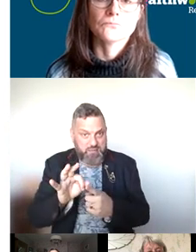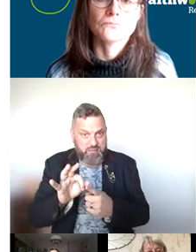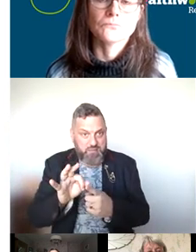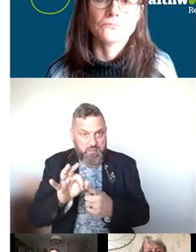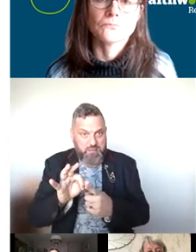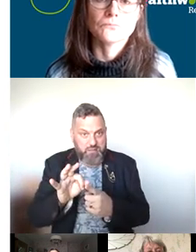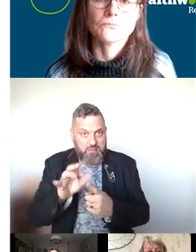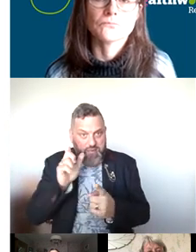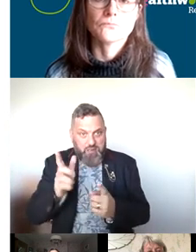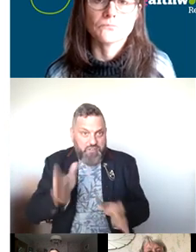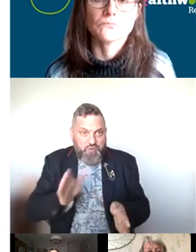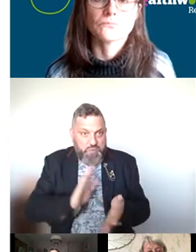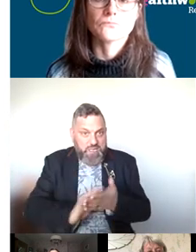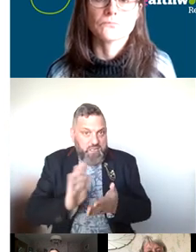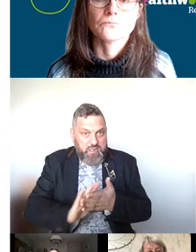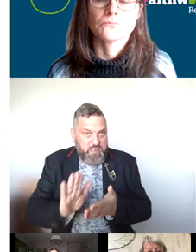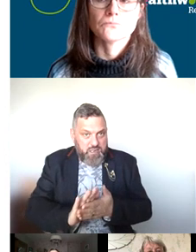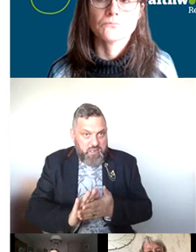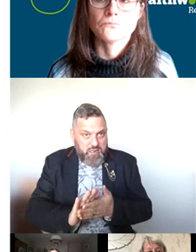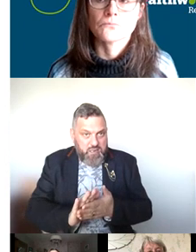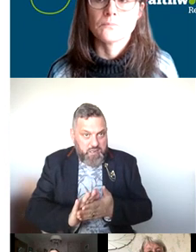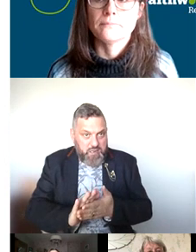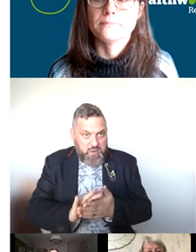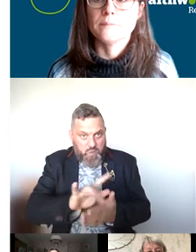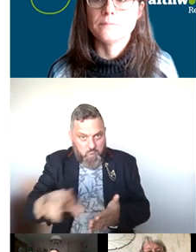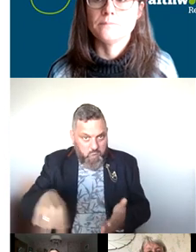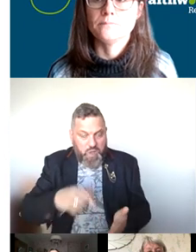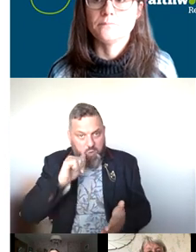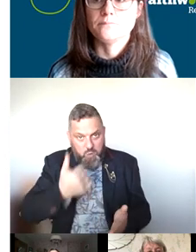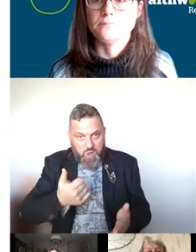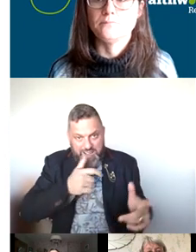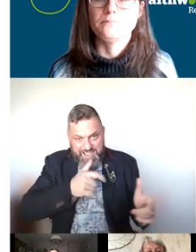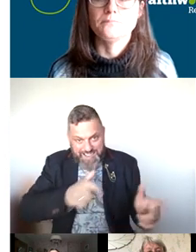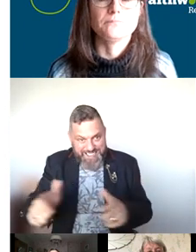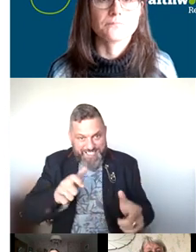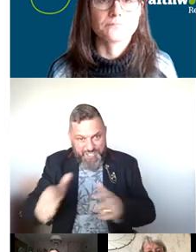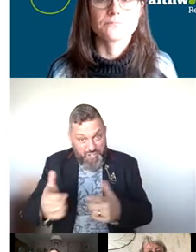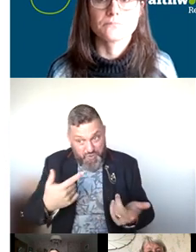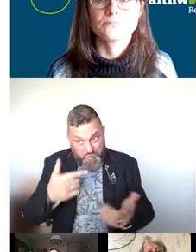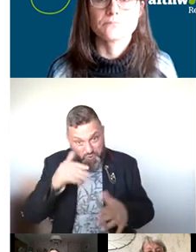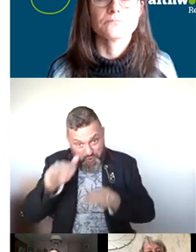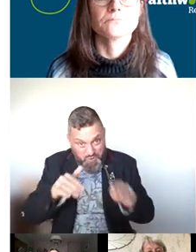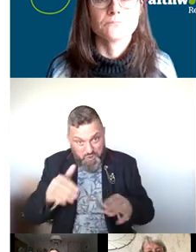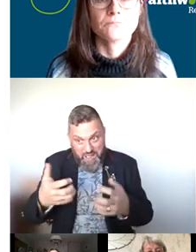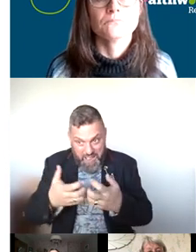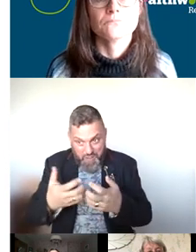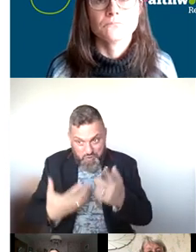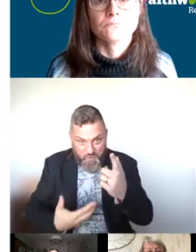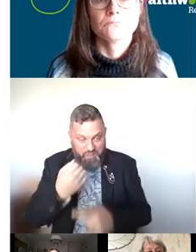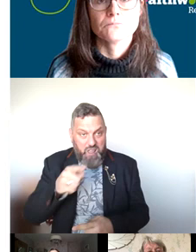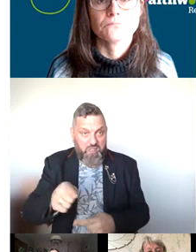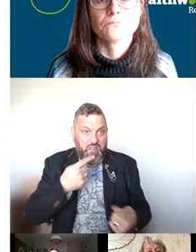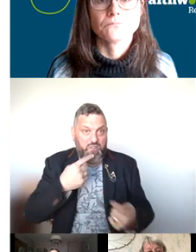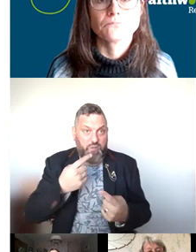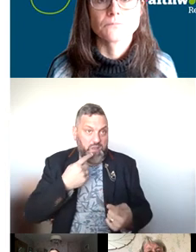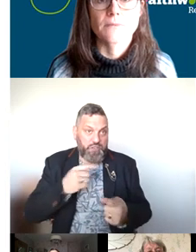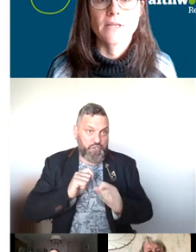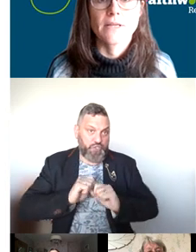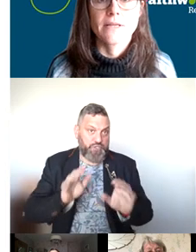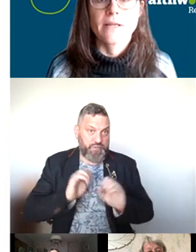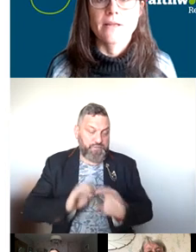that needs to be addressed. And we will continue just to make sure that people are aware about how they can find out that information.